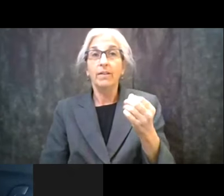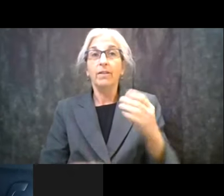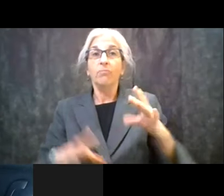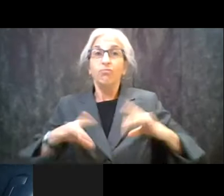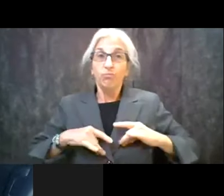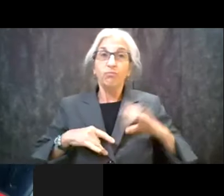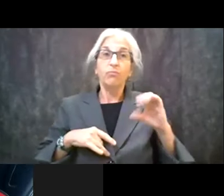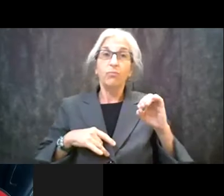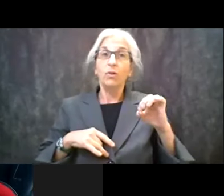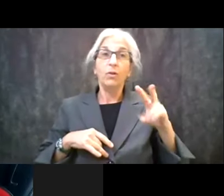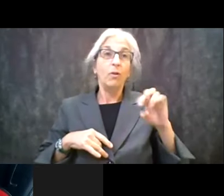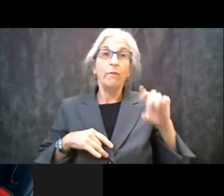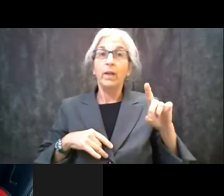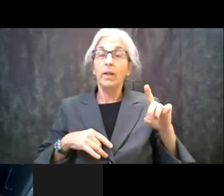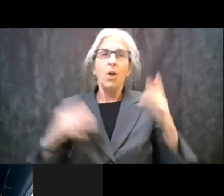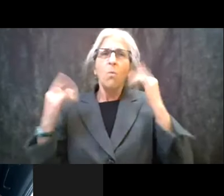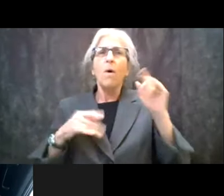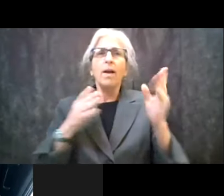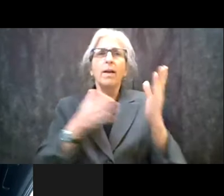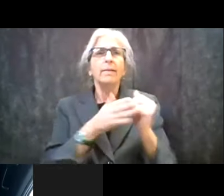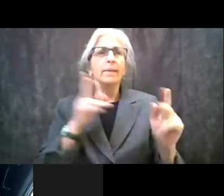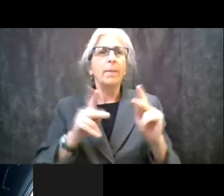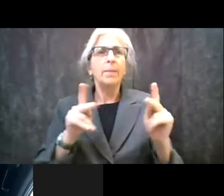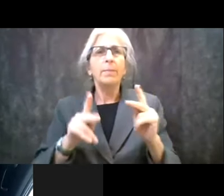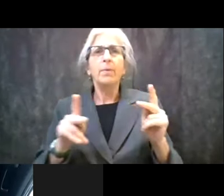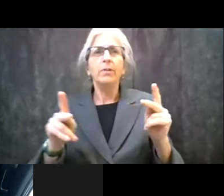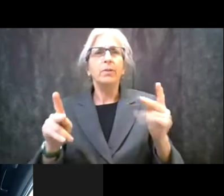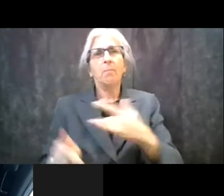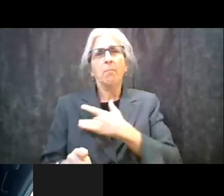COVID. But I don't think there's any link to prior vaccination,